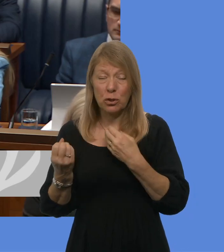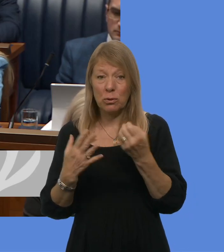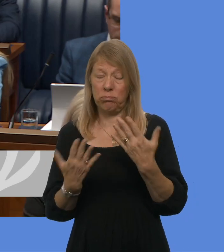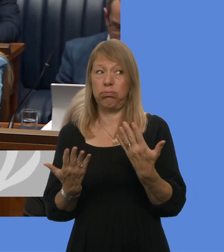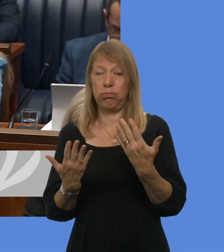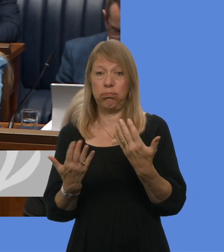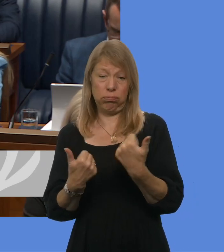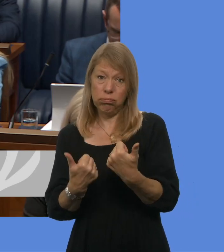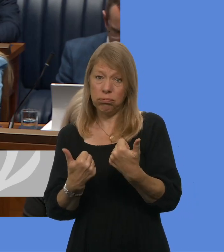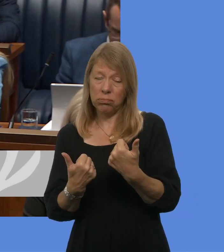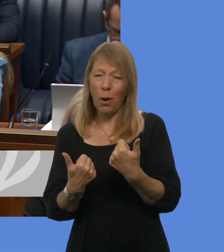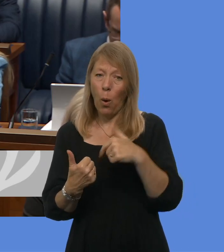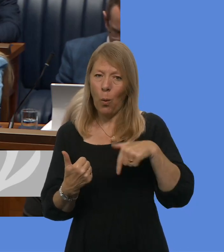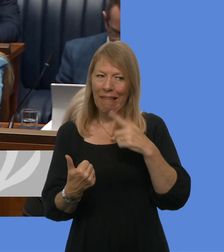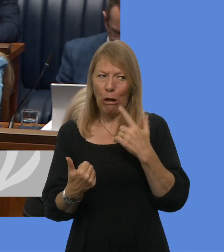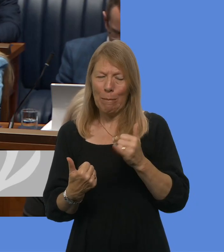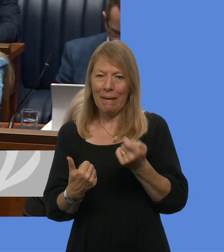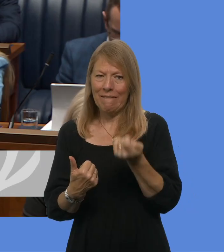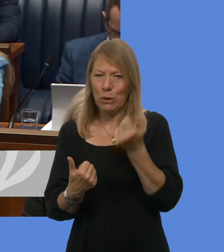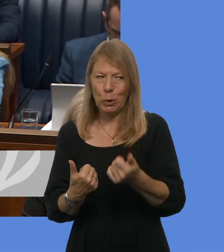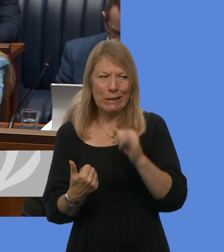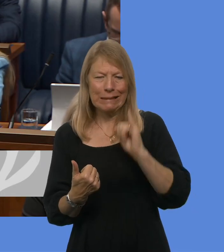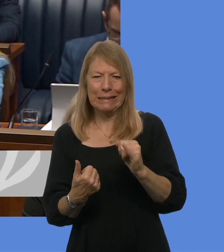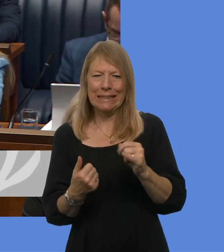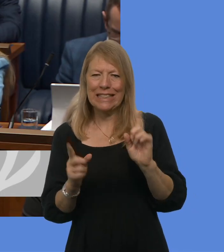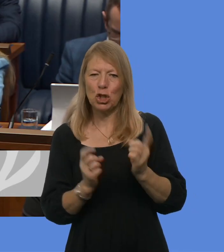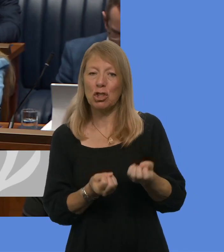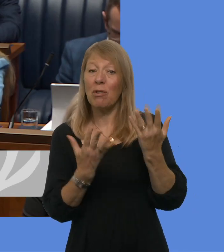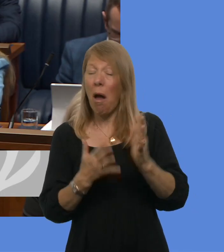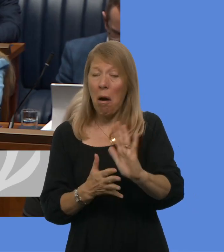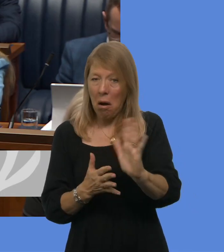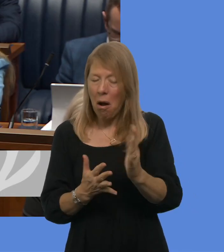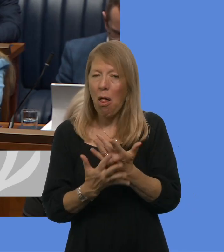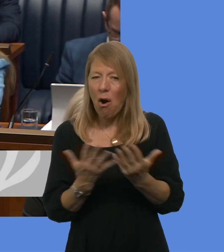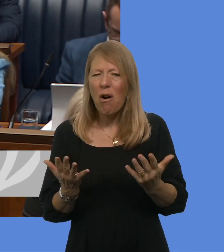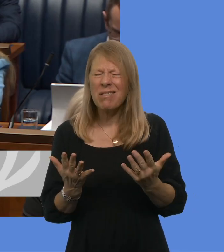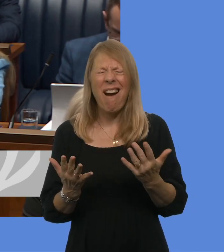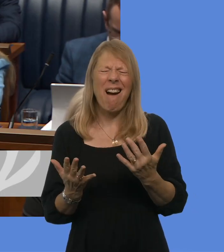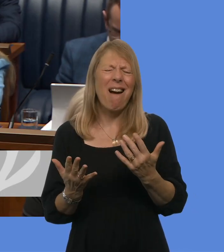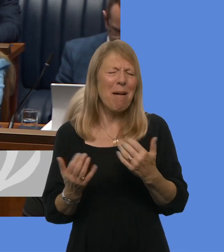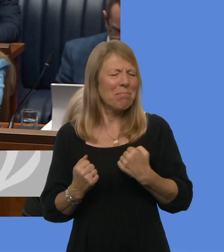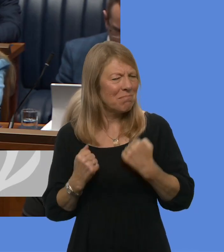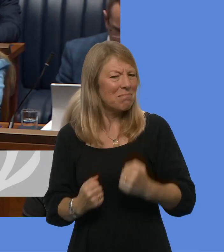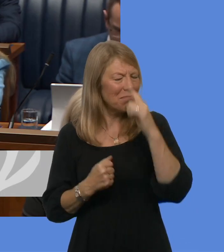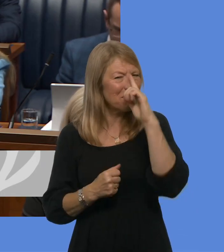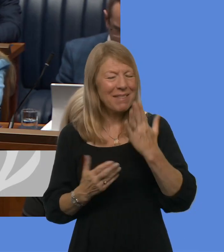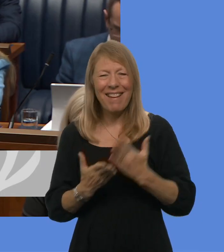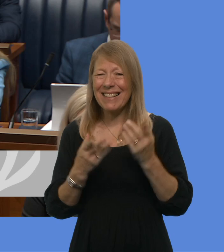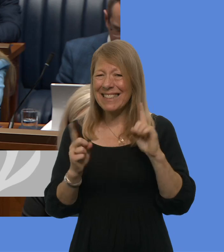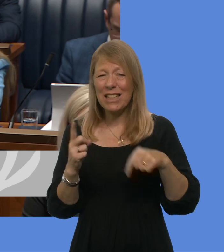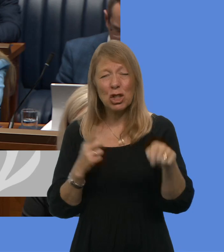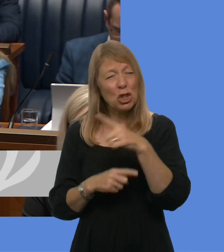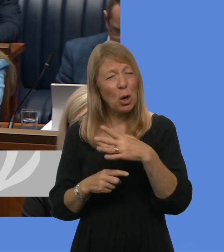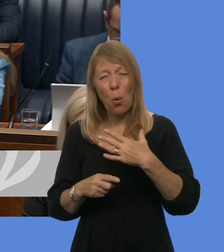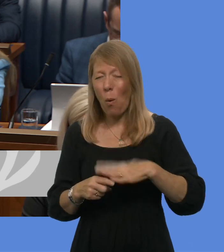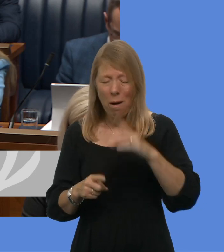think is a demonstration of a willingness within our educational profession to move forward as we emerge out of that long